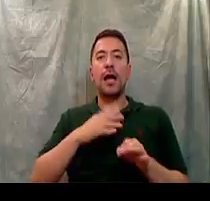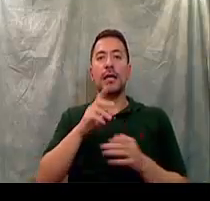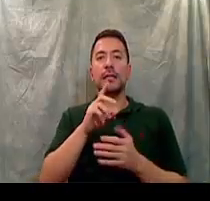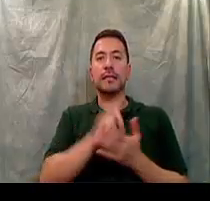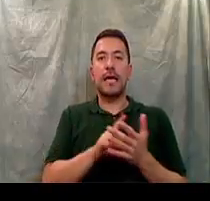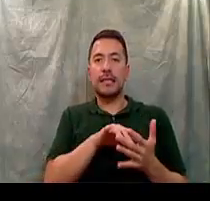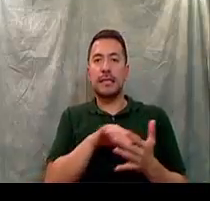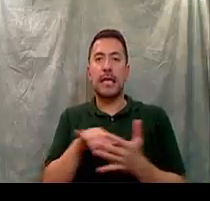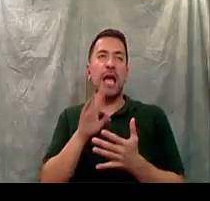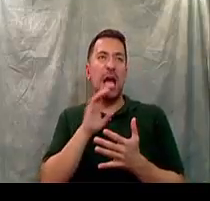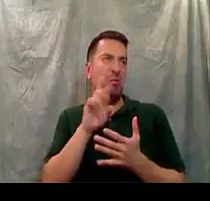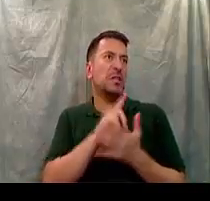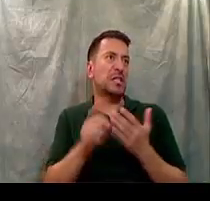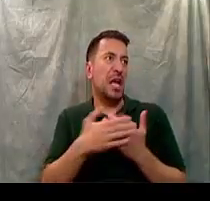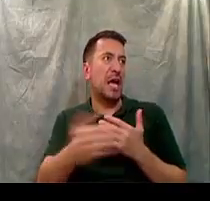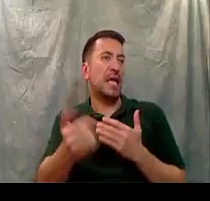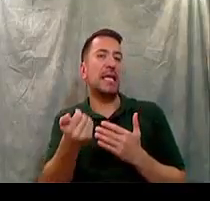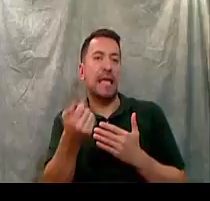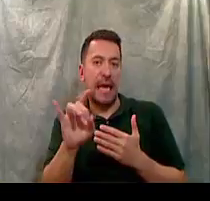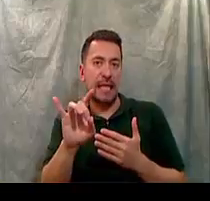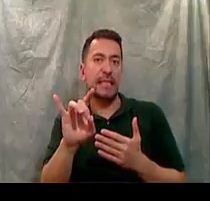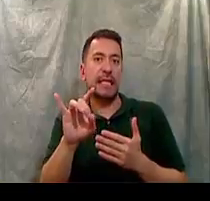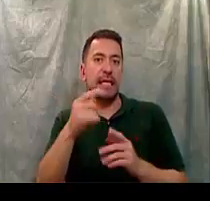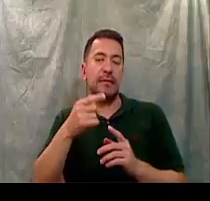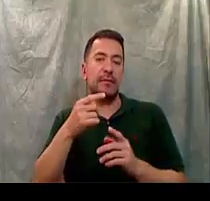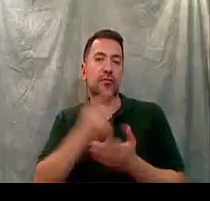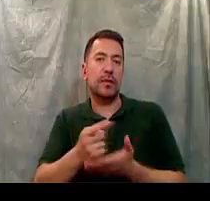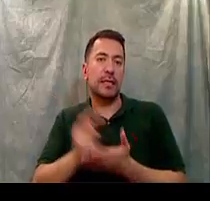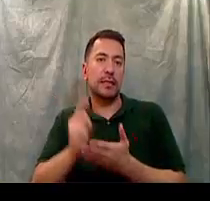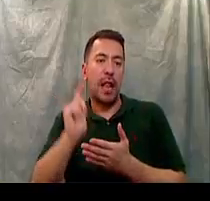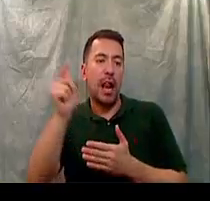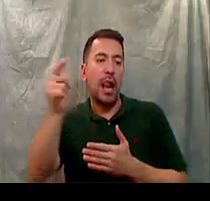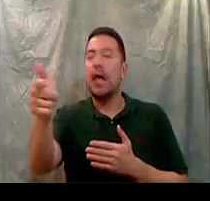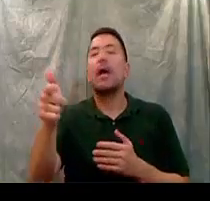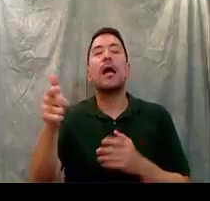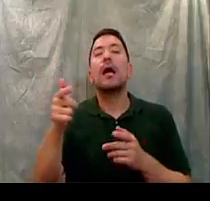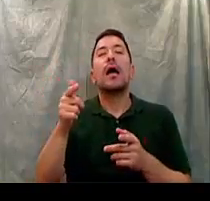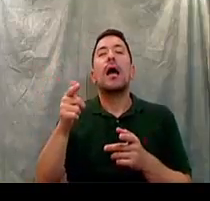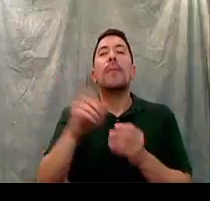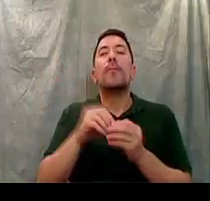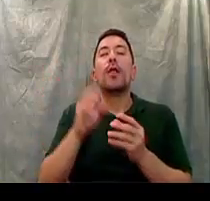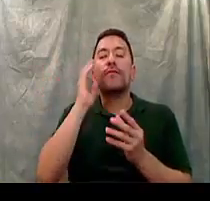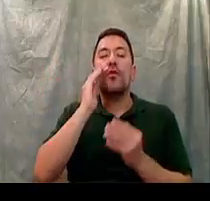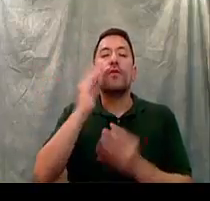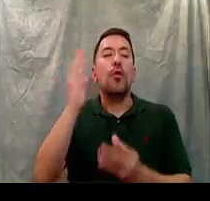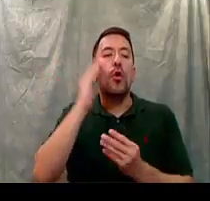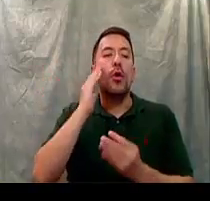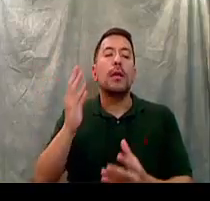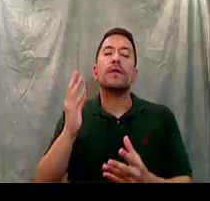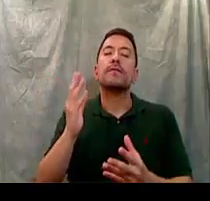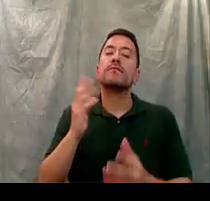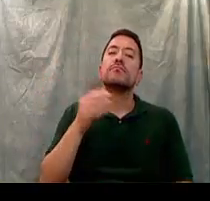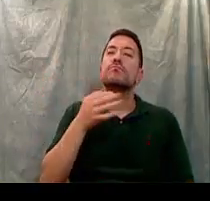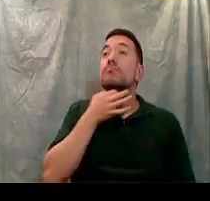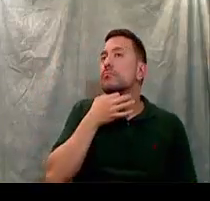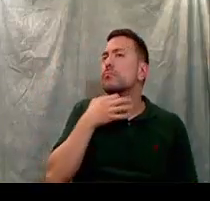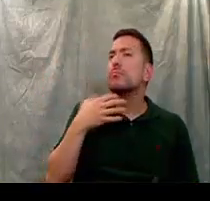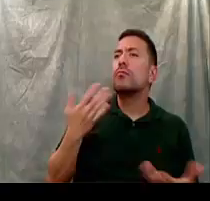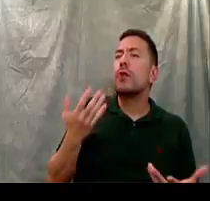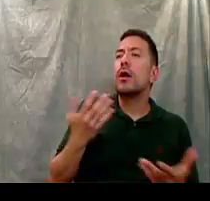months down the road. But this is just meant to be formative. It's the initial space where you're saying, what are some research questions that we could